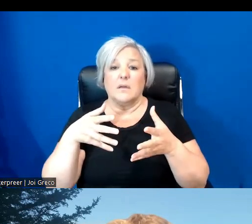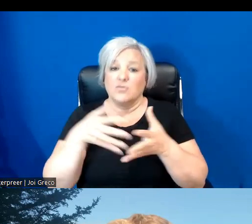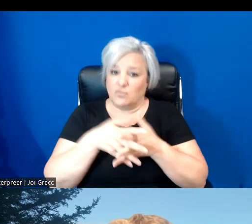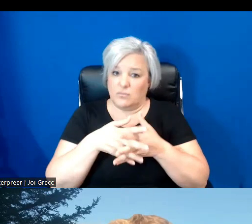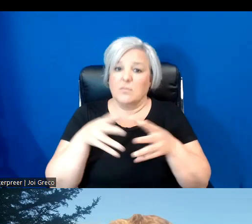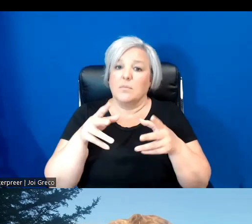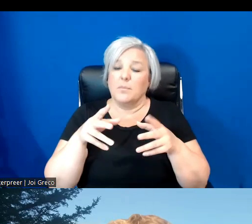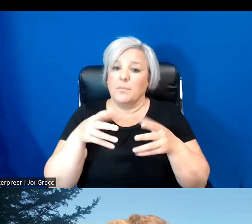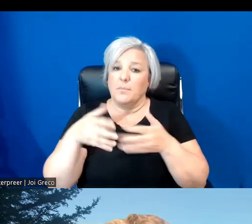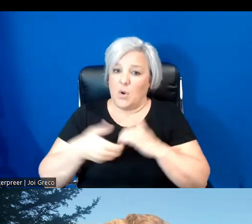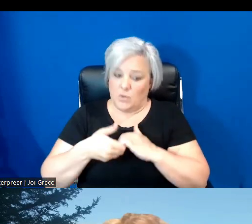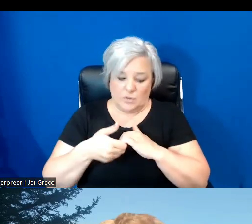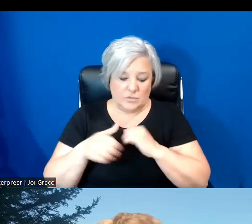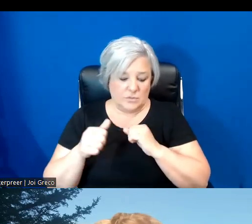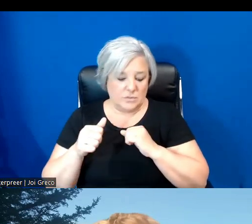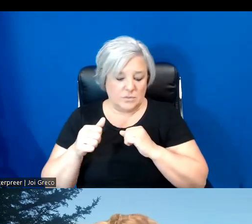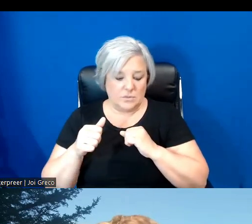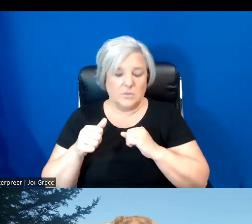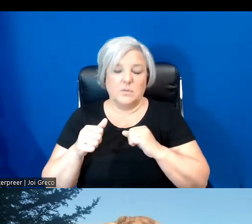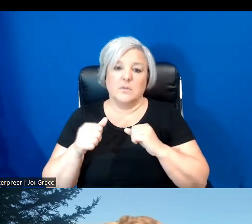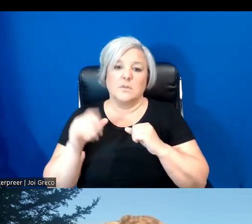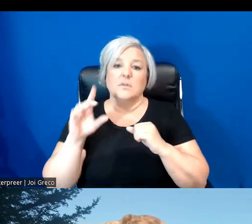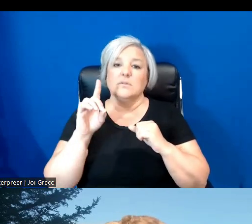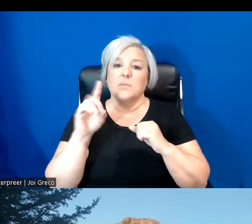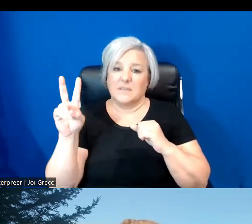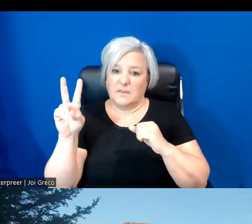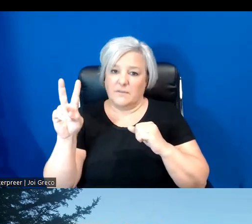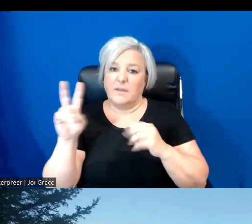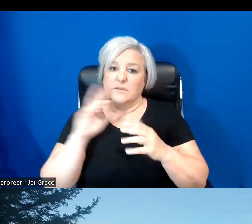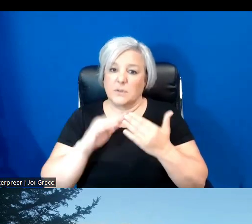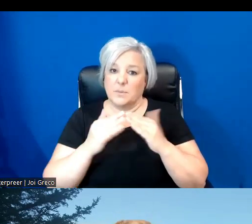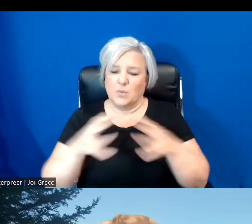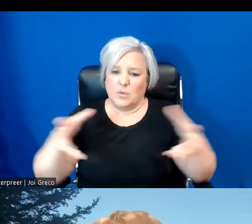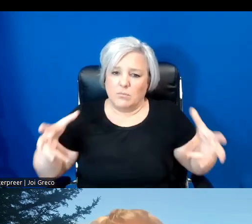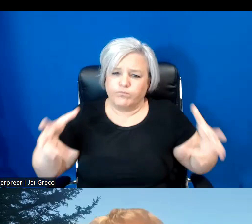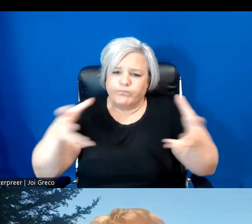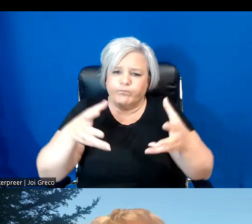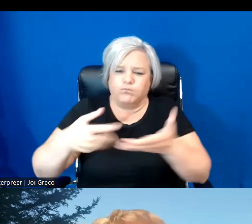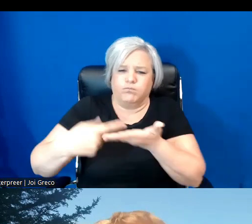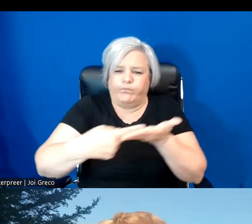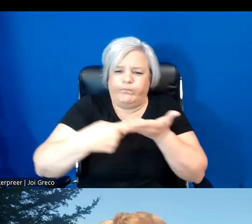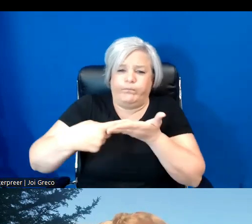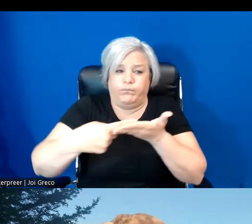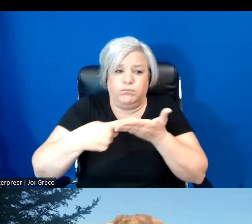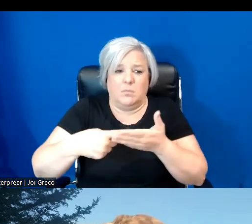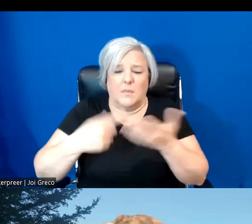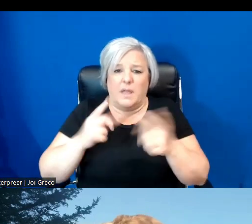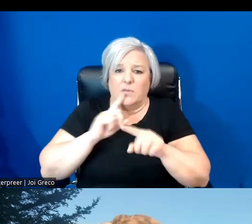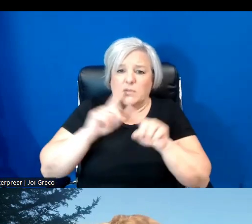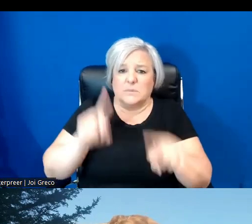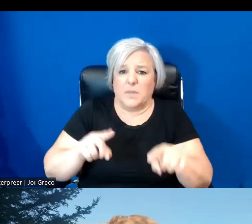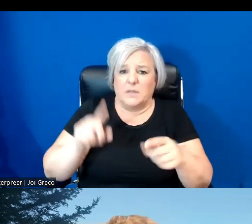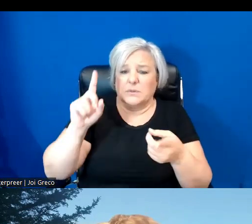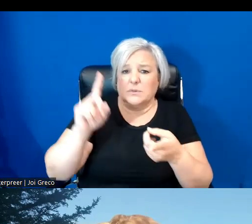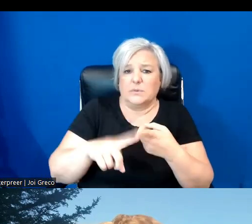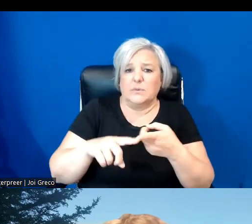partners, the domestic violence community, and others came together to respond